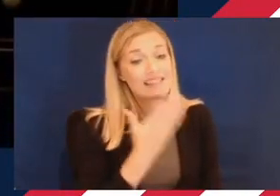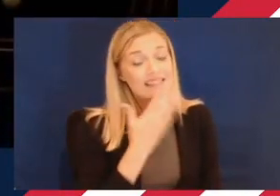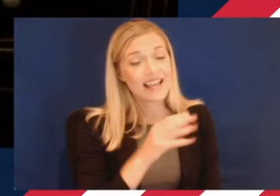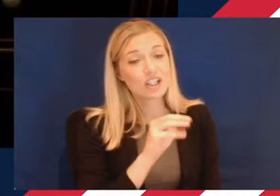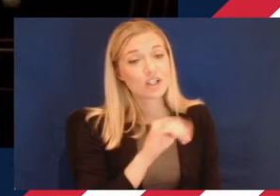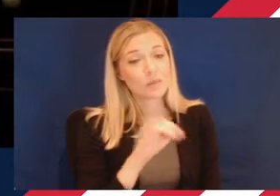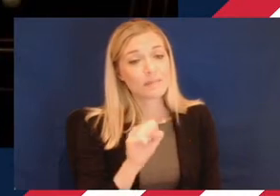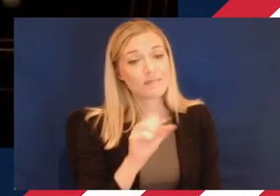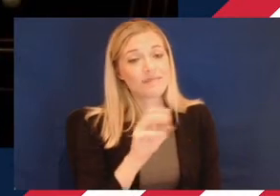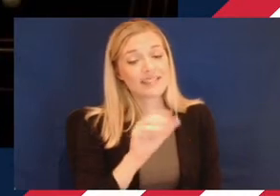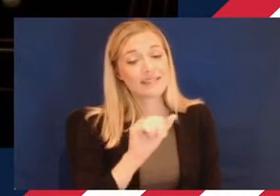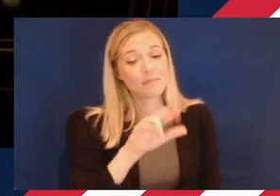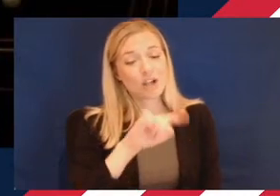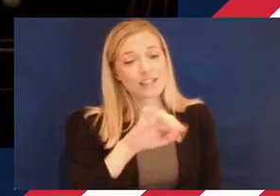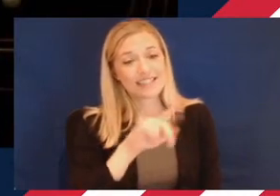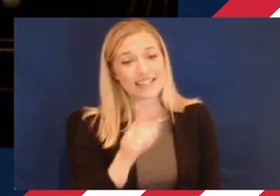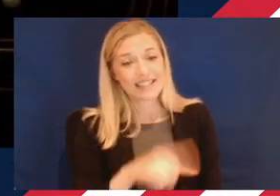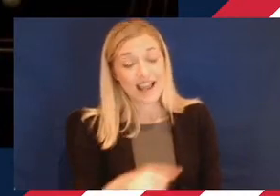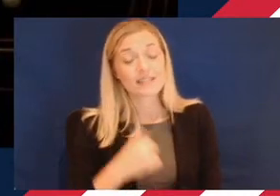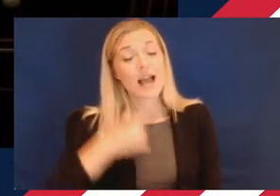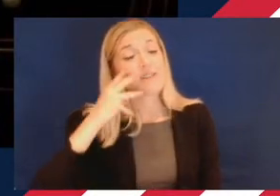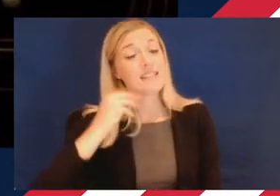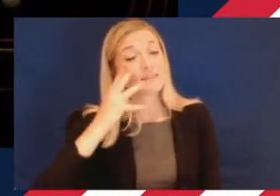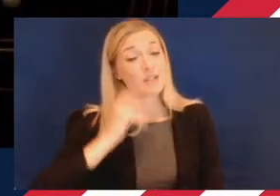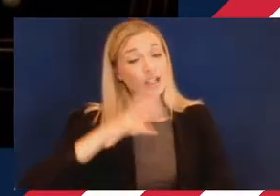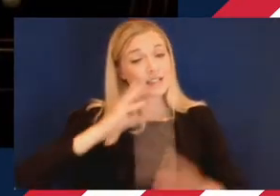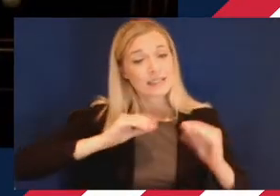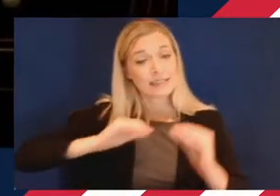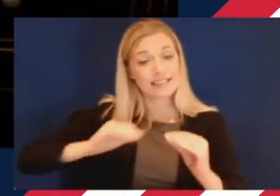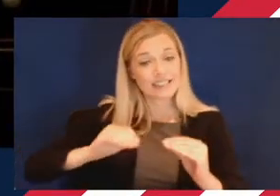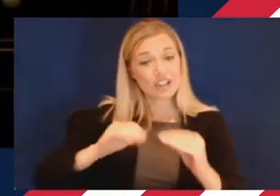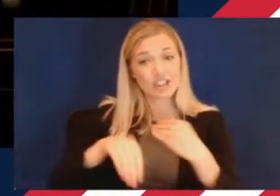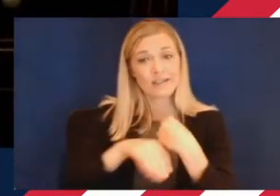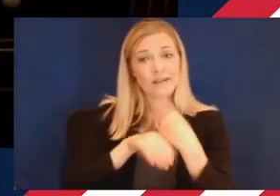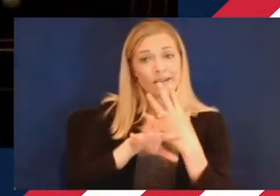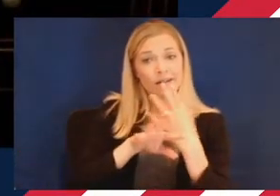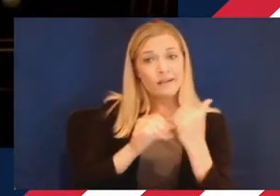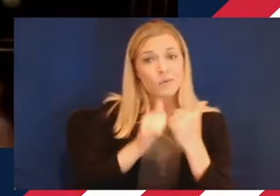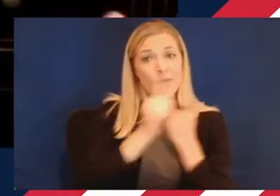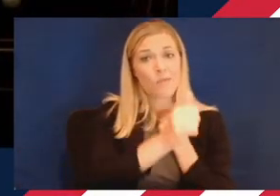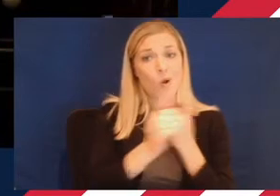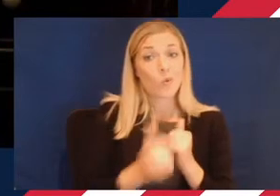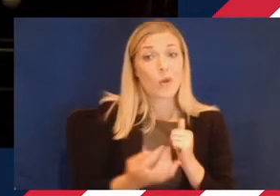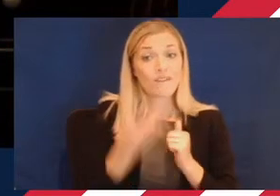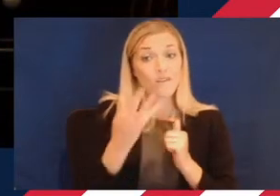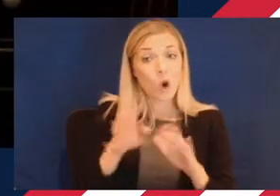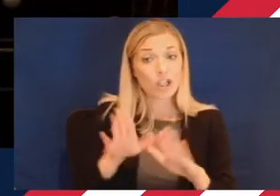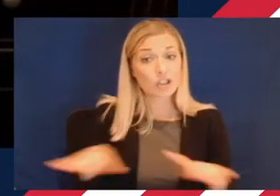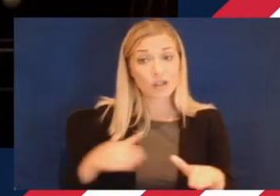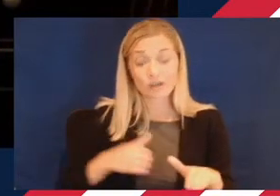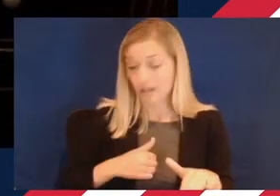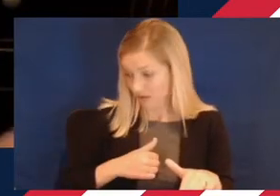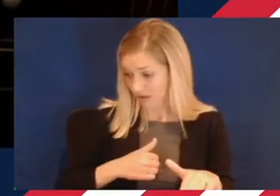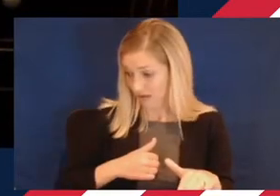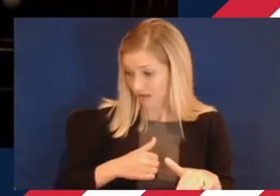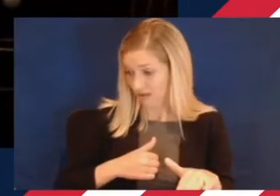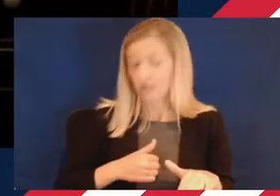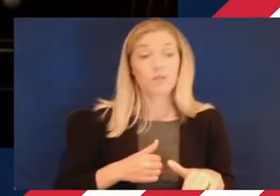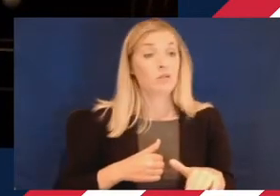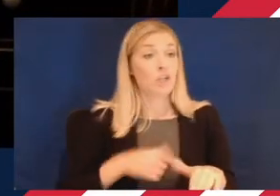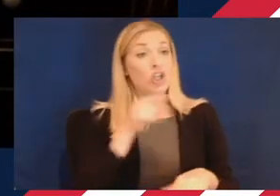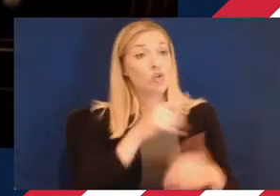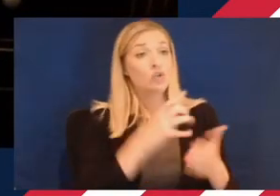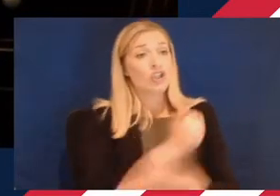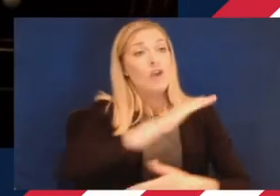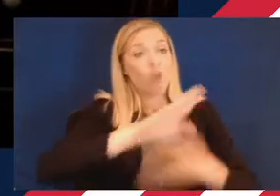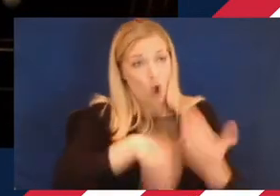4 children this year, I just think that you deserve all the money in the world for what you do. Thank you for what